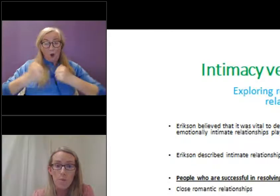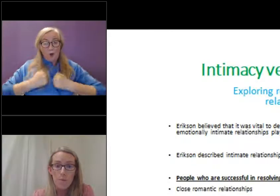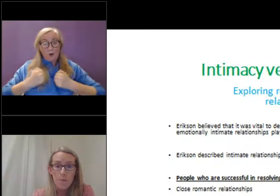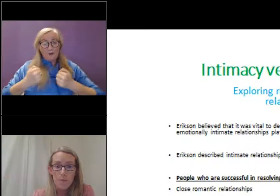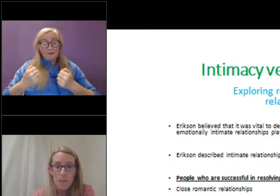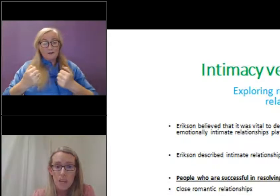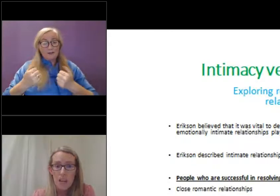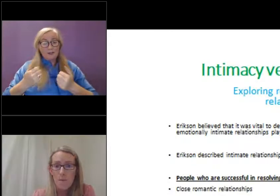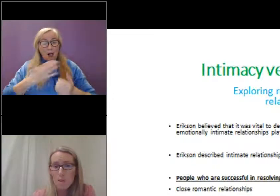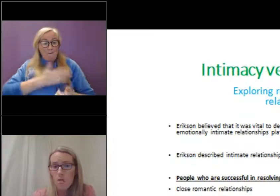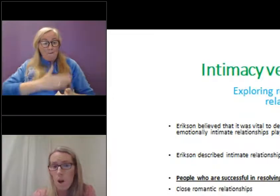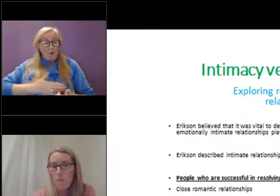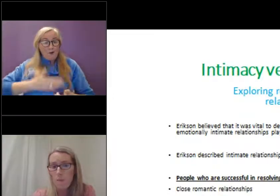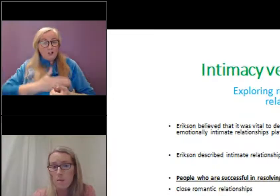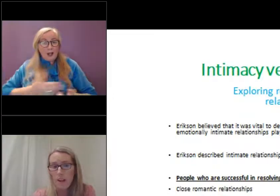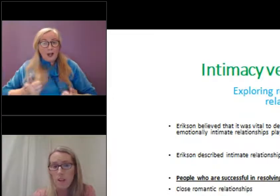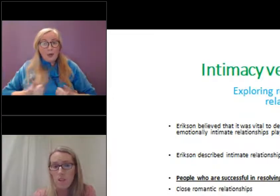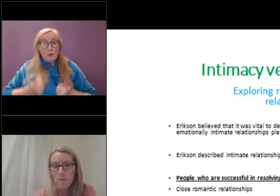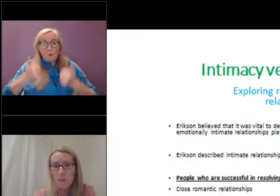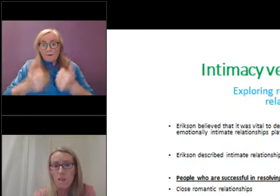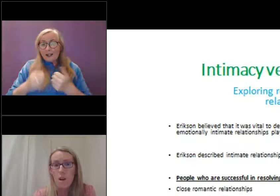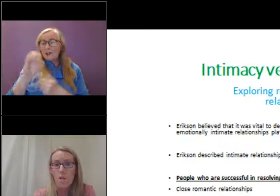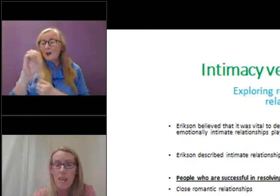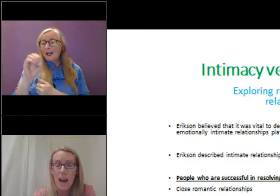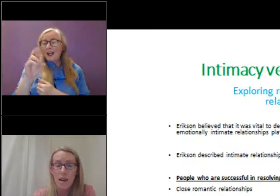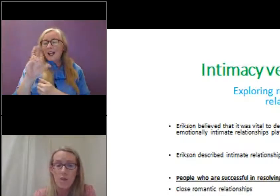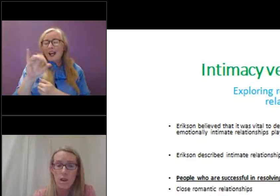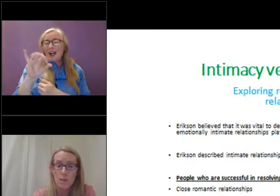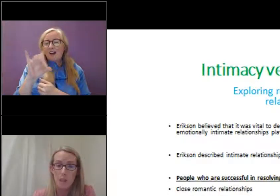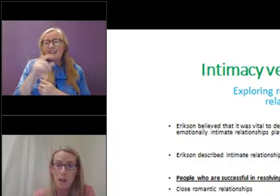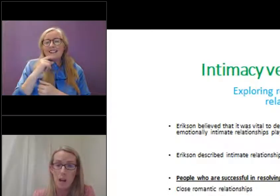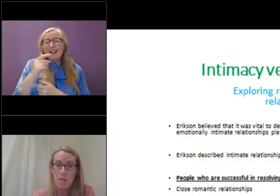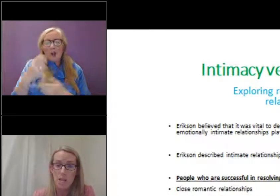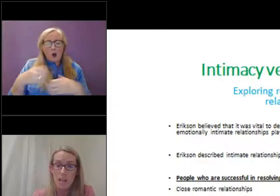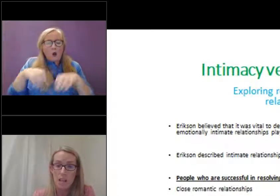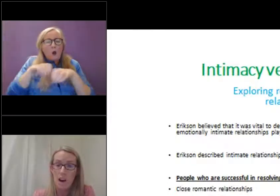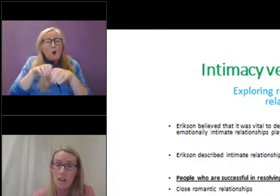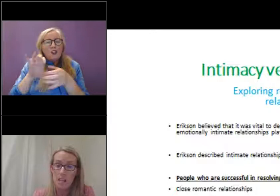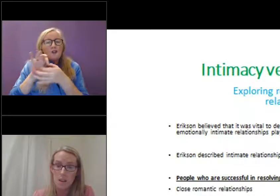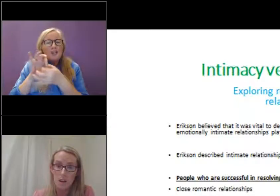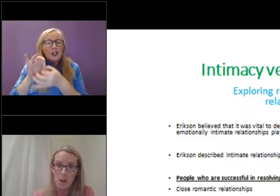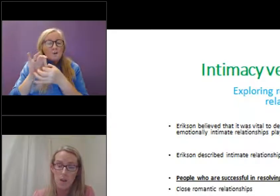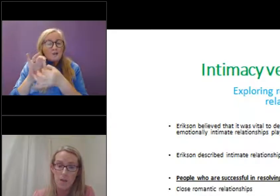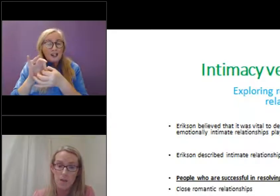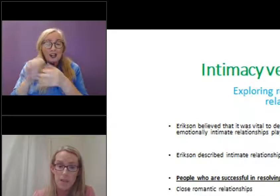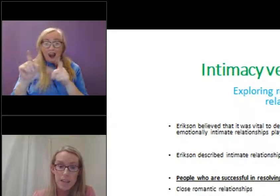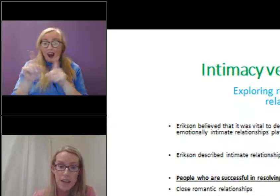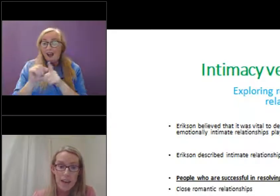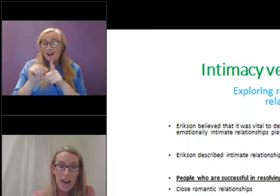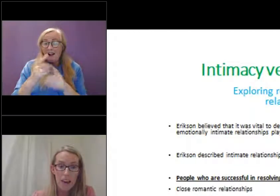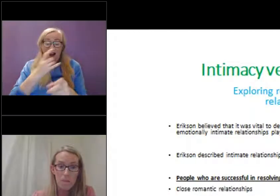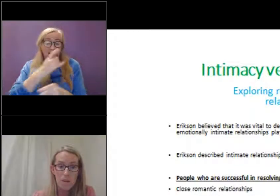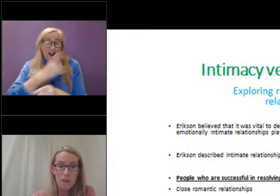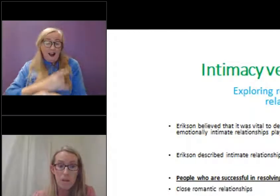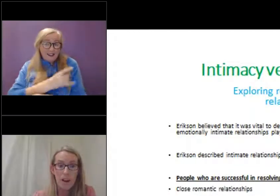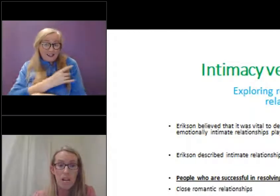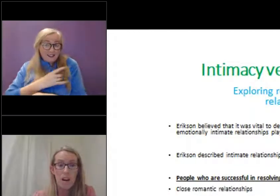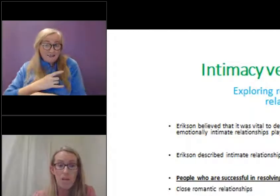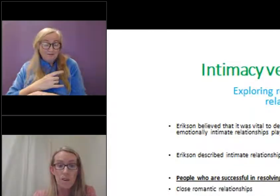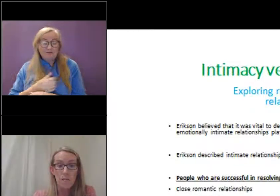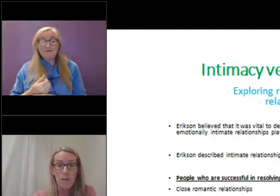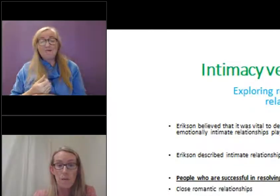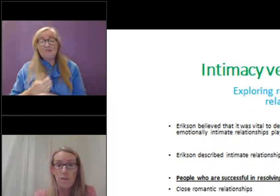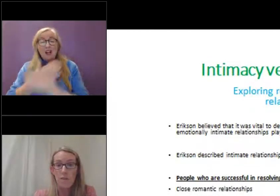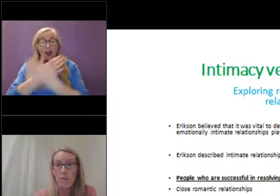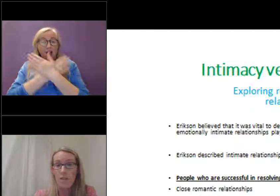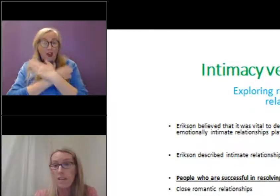So he would describe intimate relationships as those characterized by closeness, honesty, and love. And it's about kind of,